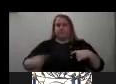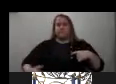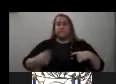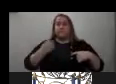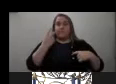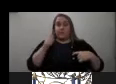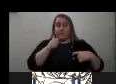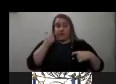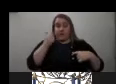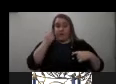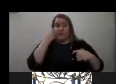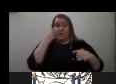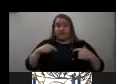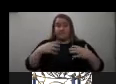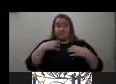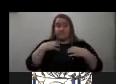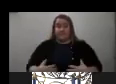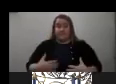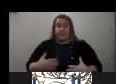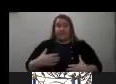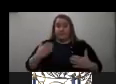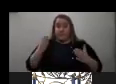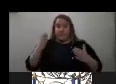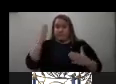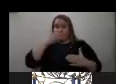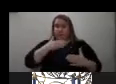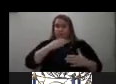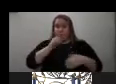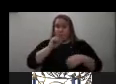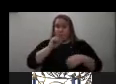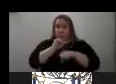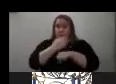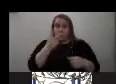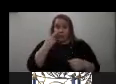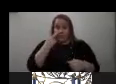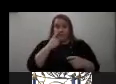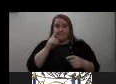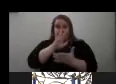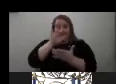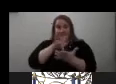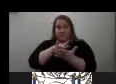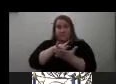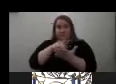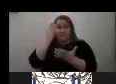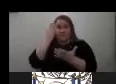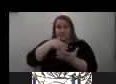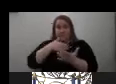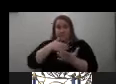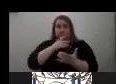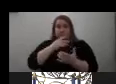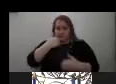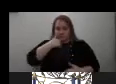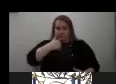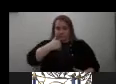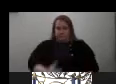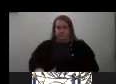on the side front works so well, and you can see it very well in this picture, the center front panel is cut on the straight, but